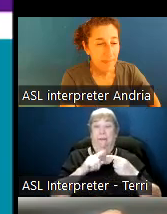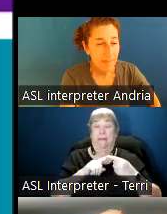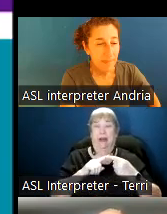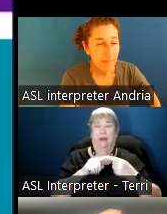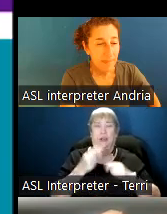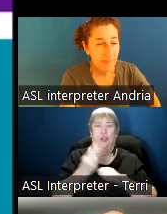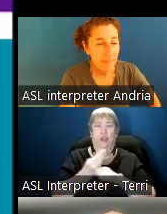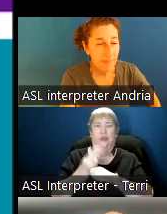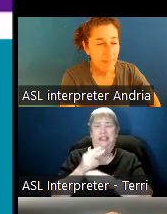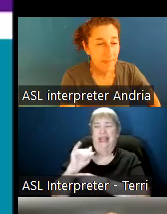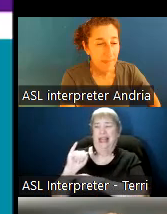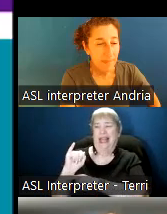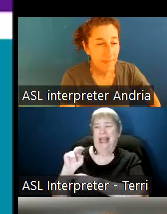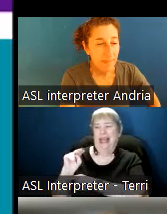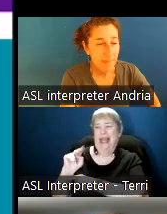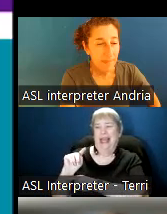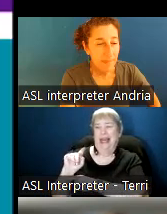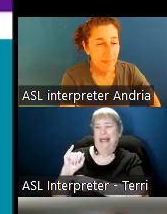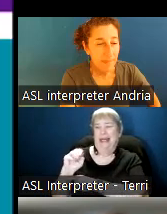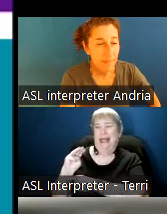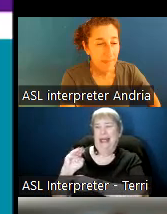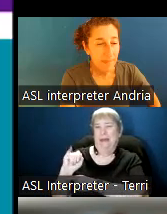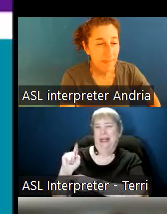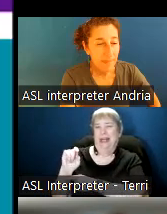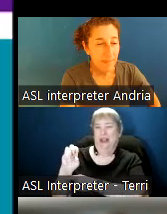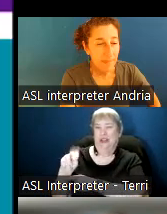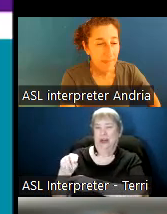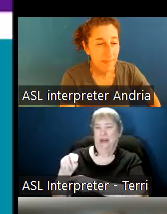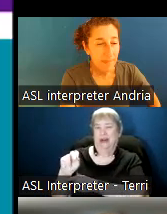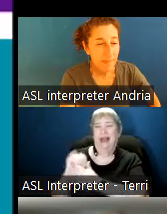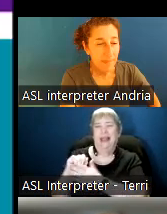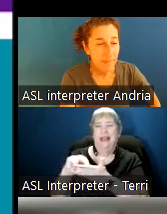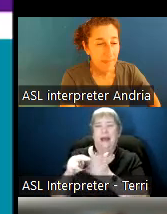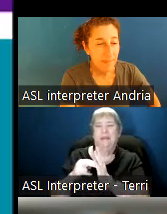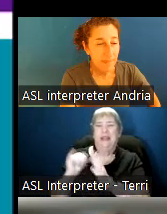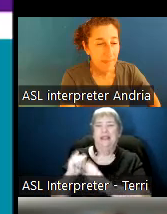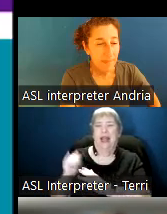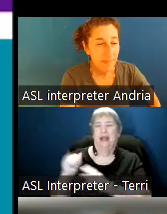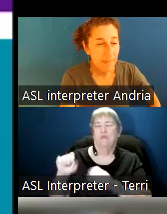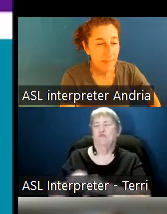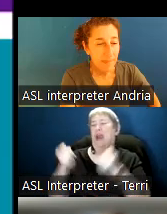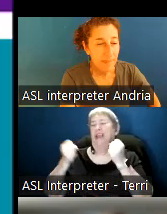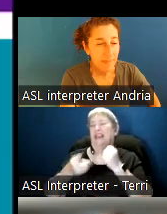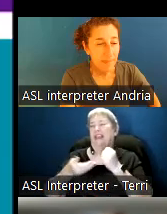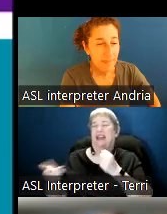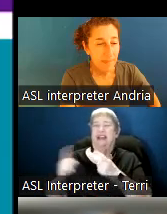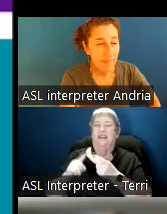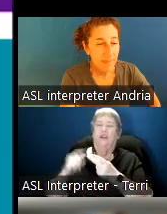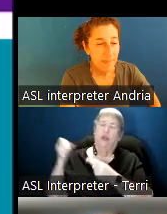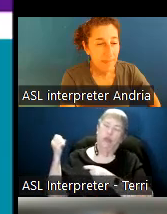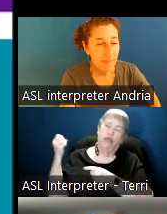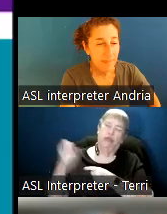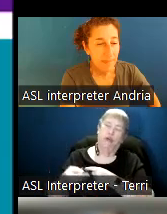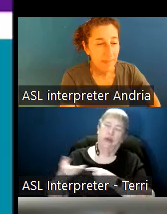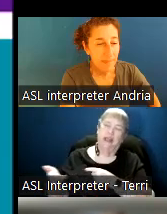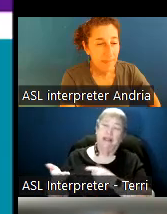using intimidation, that's the type of thing like breaking things, throwing things, maybe not directly